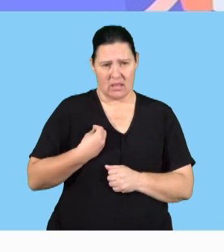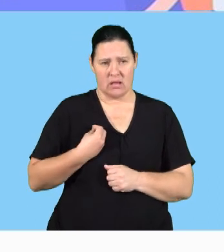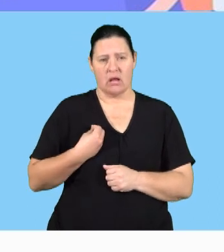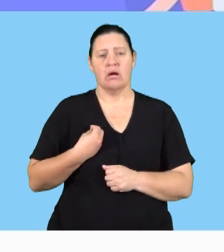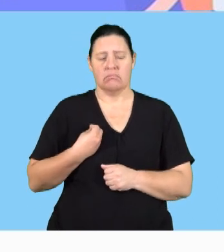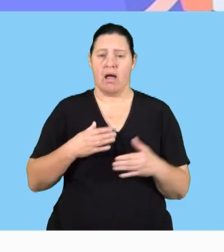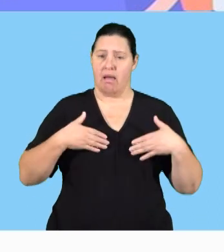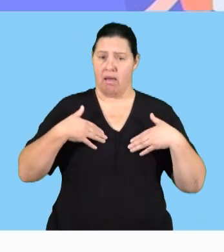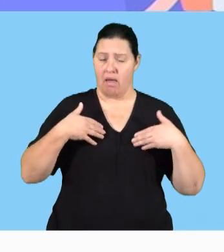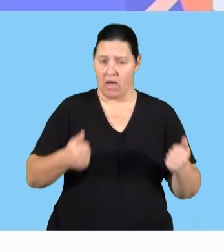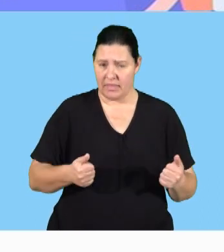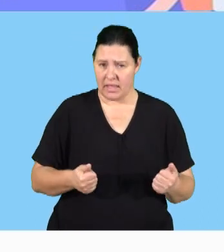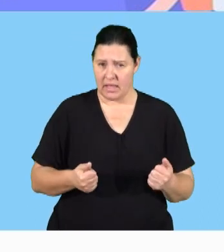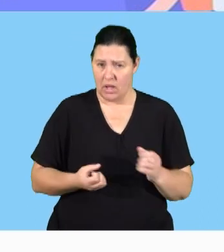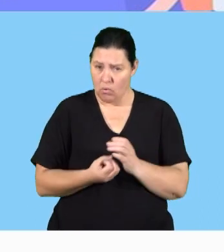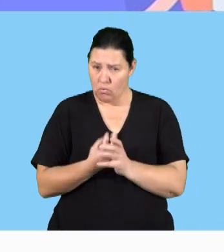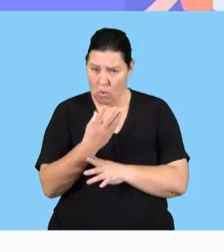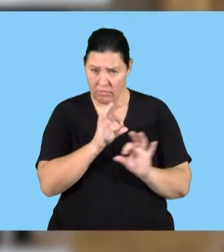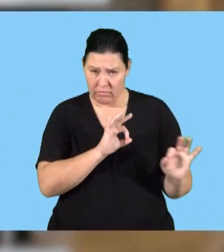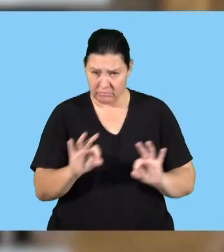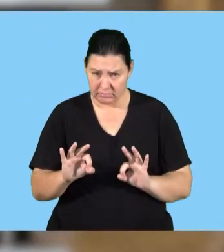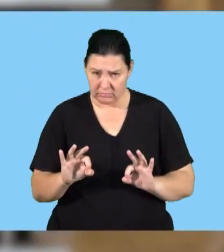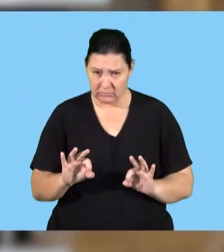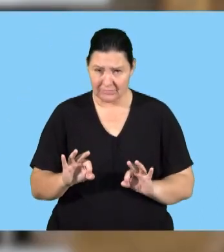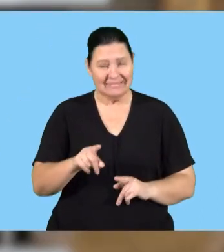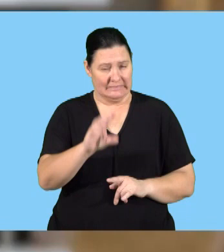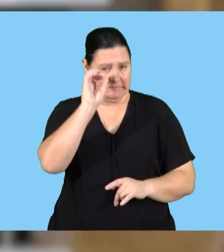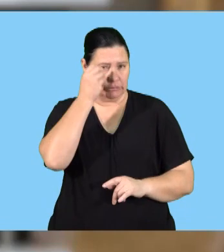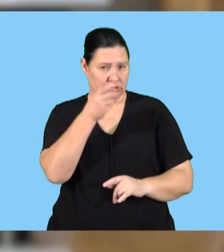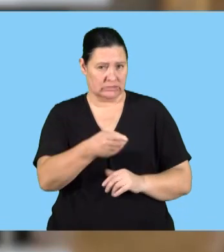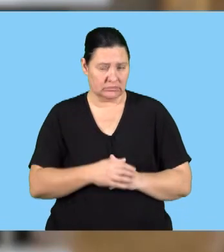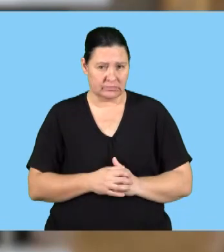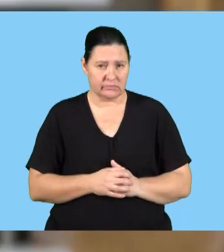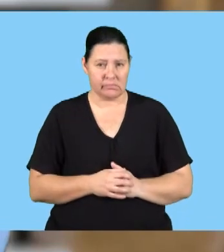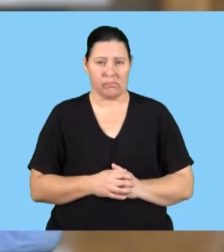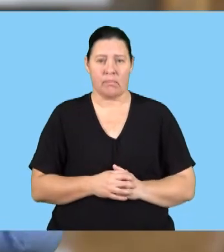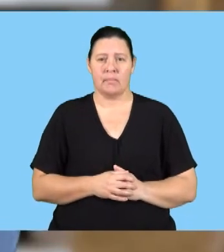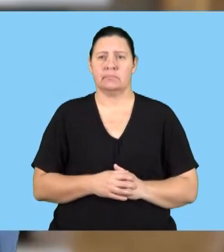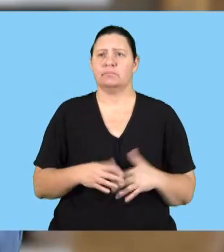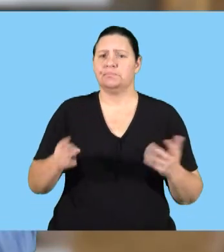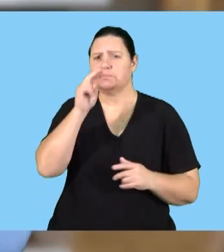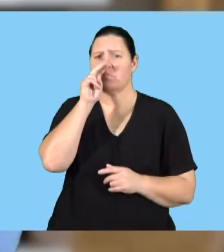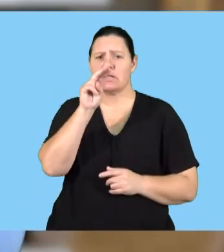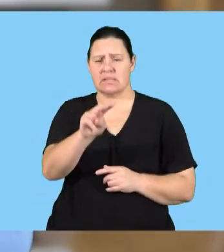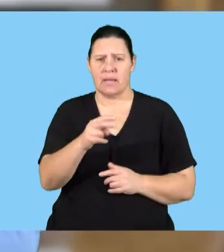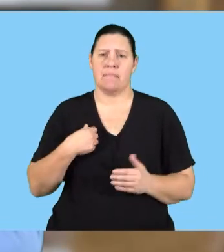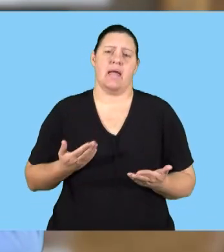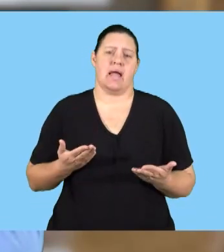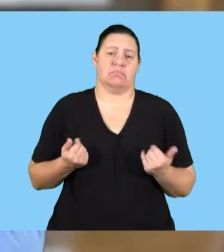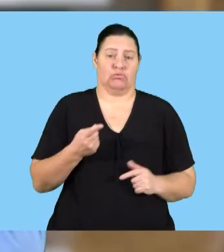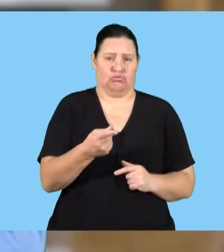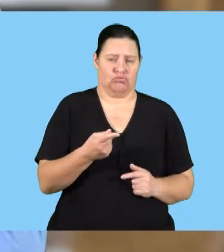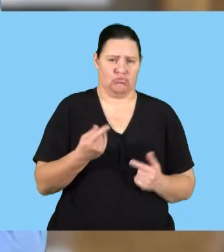following a healthy general growth pattern. Now, that's something quite interesting. Okay, so let's see what I'll expect of